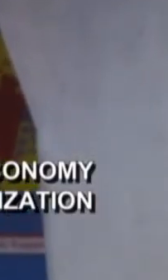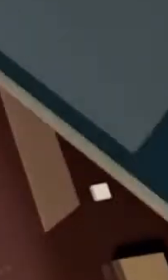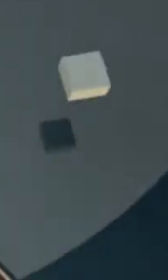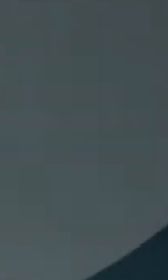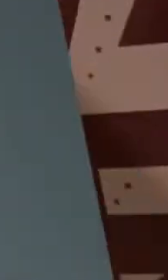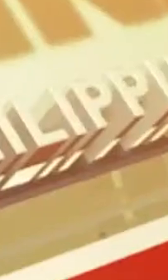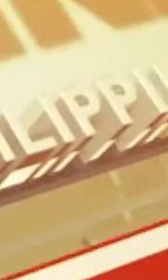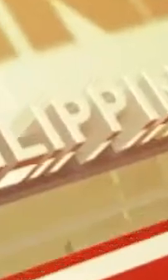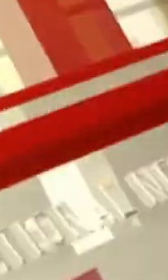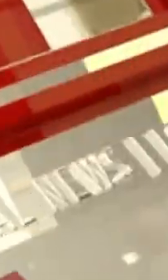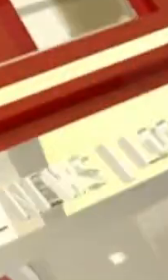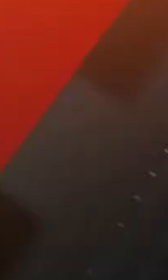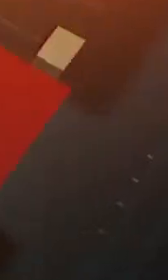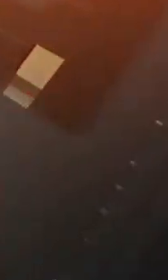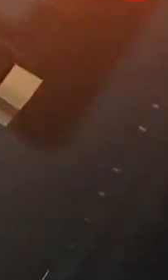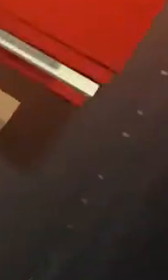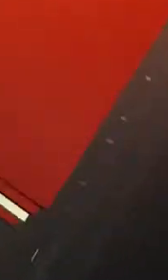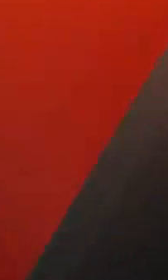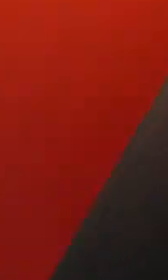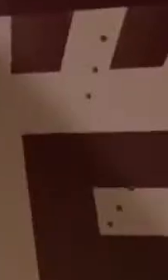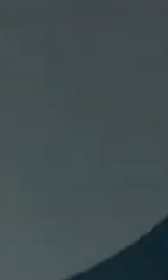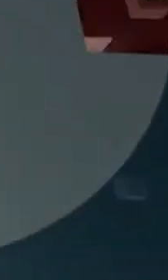And